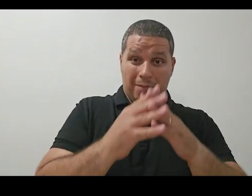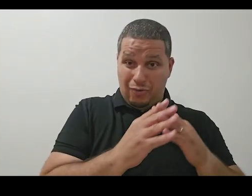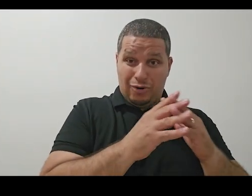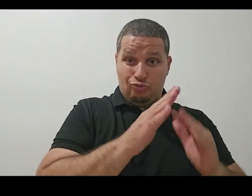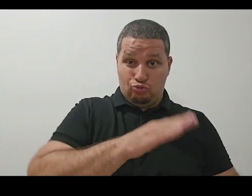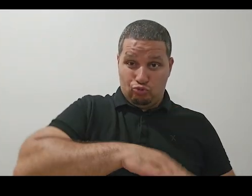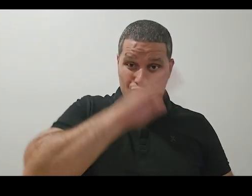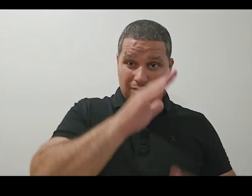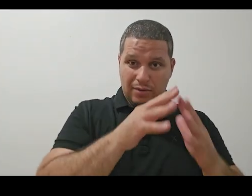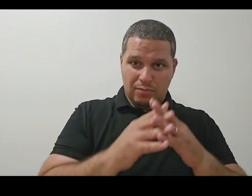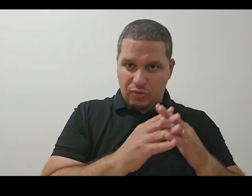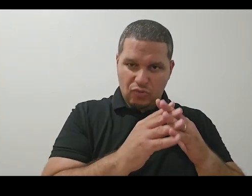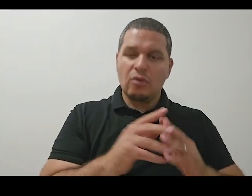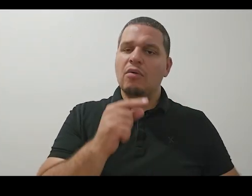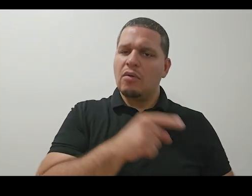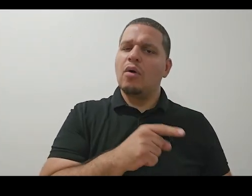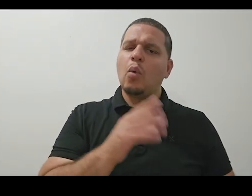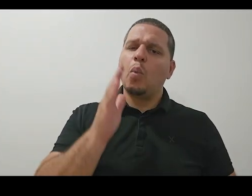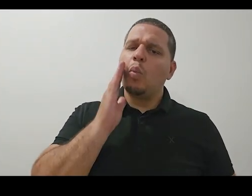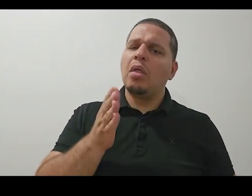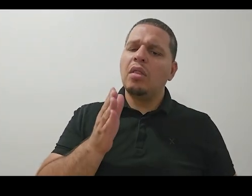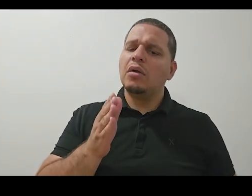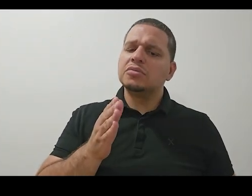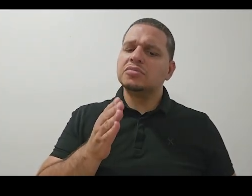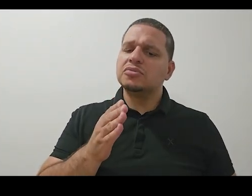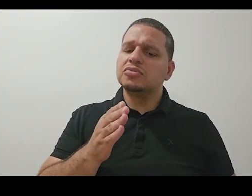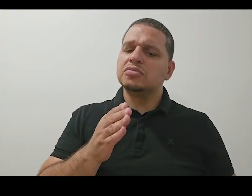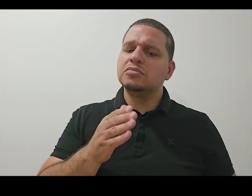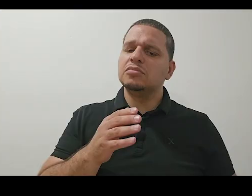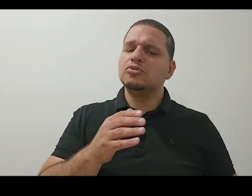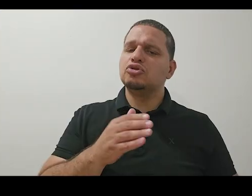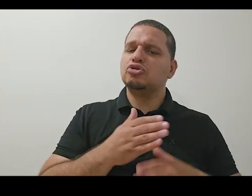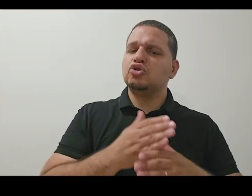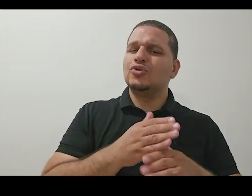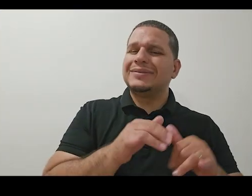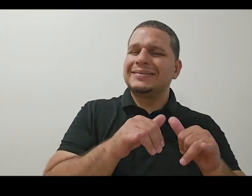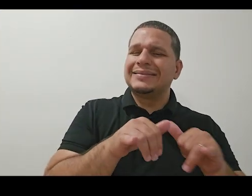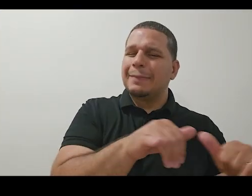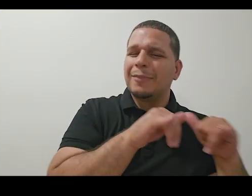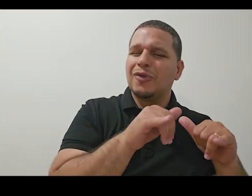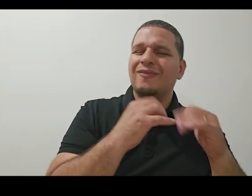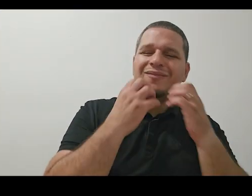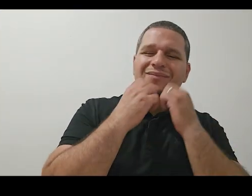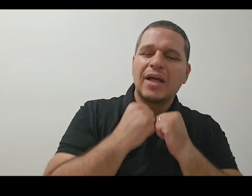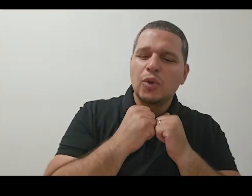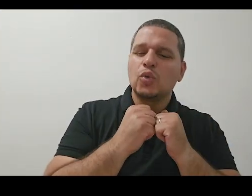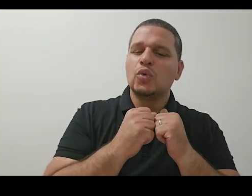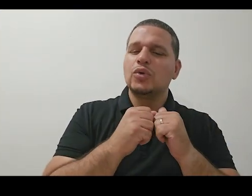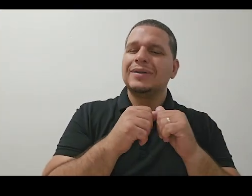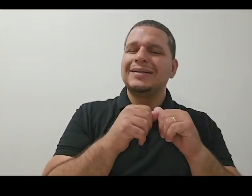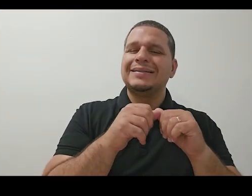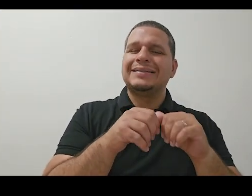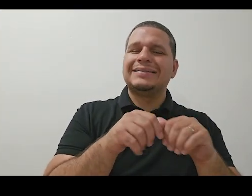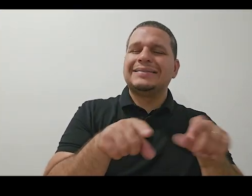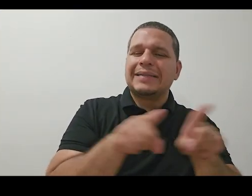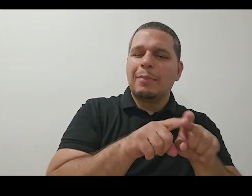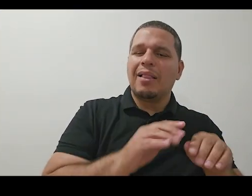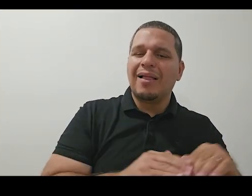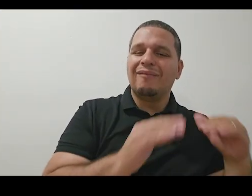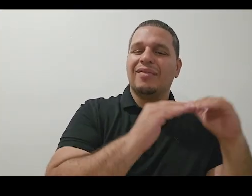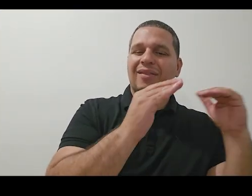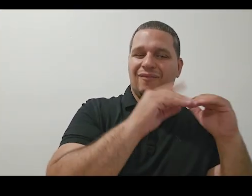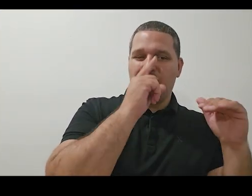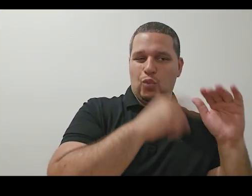in America, would maybe share more the similar values and the similar level